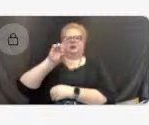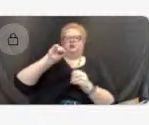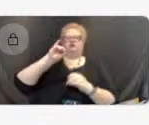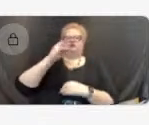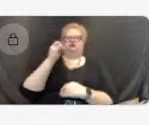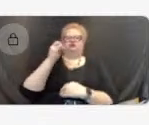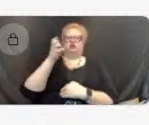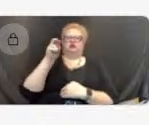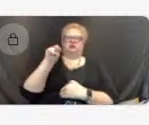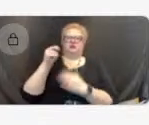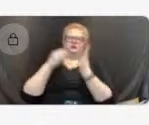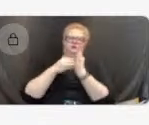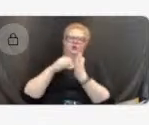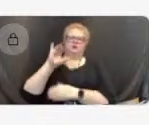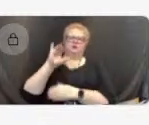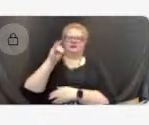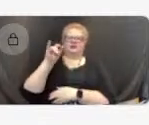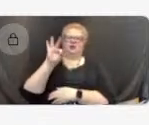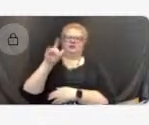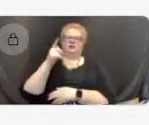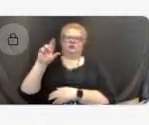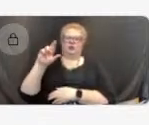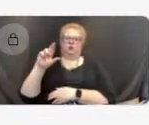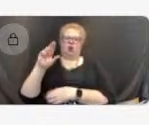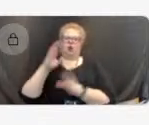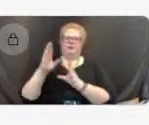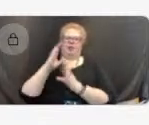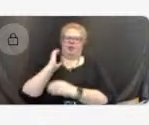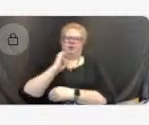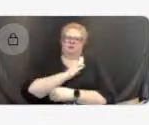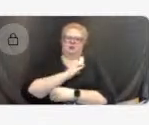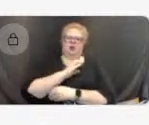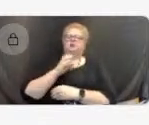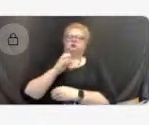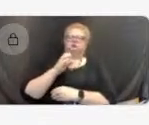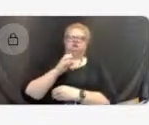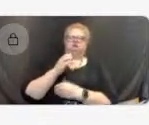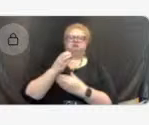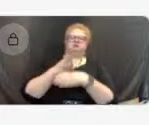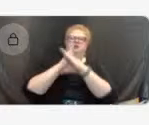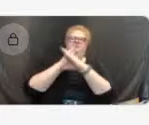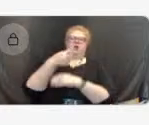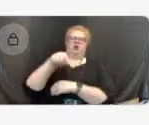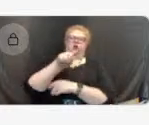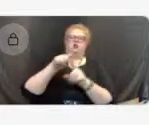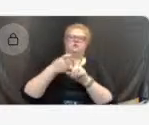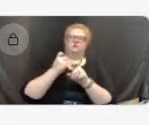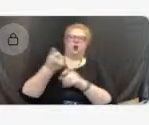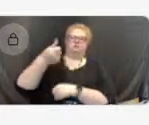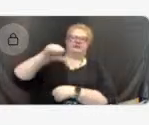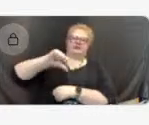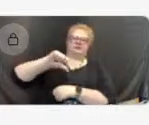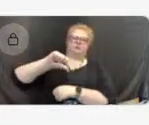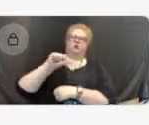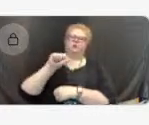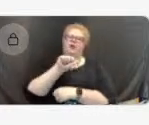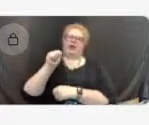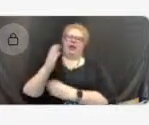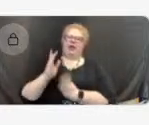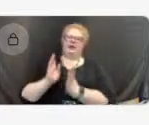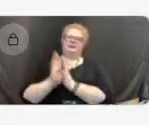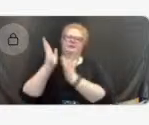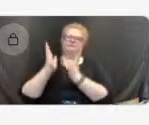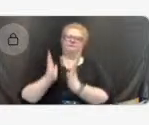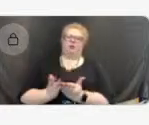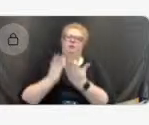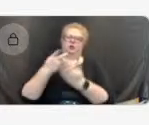Commission prevented you from disapproving the developer's preliminary plat. But today we kindly remind you,